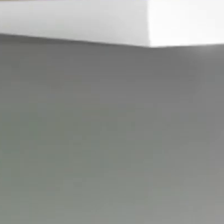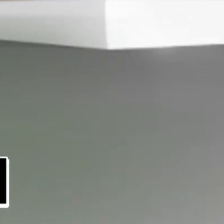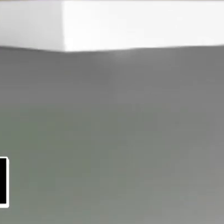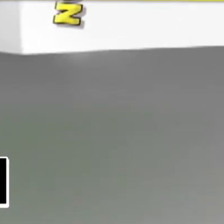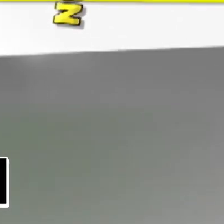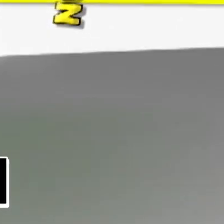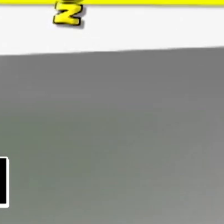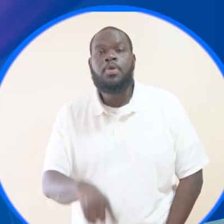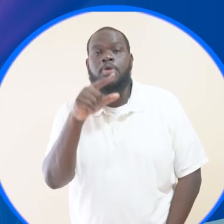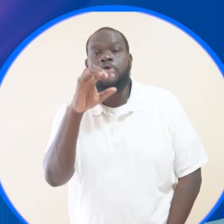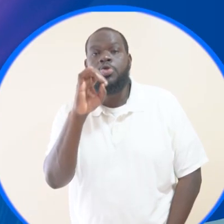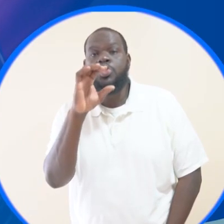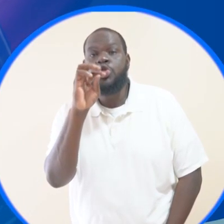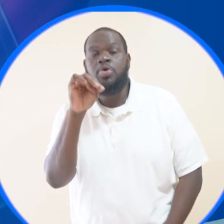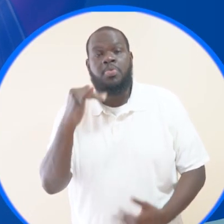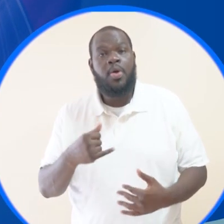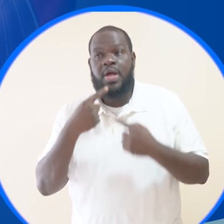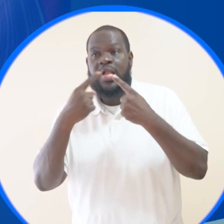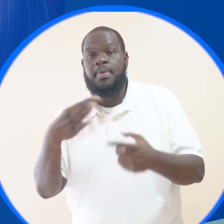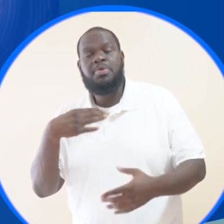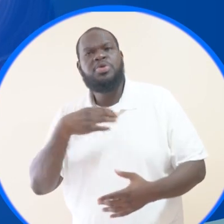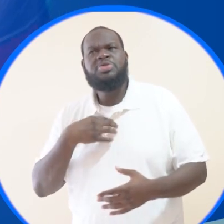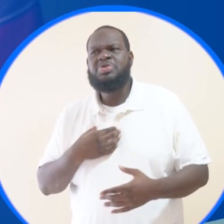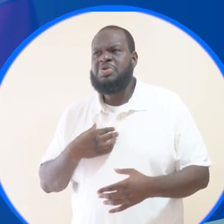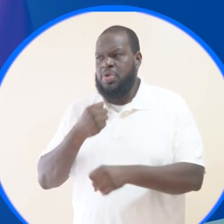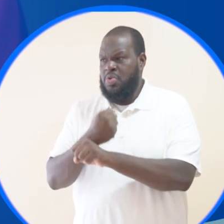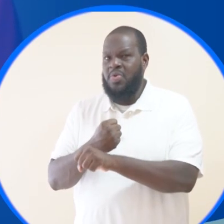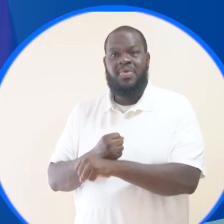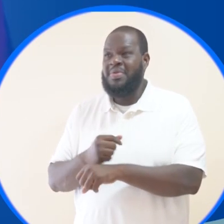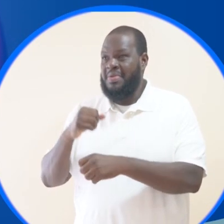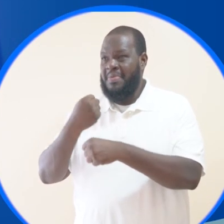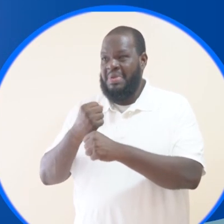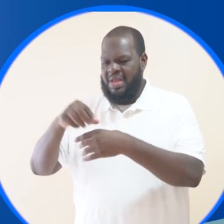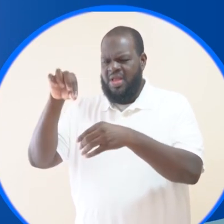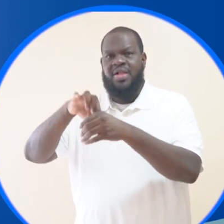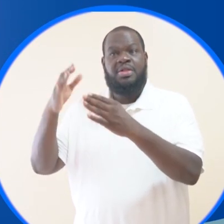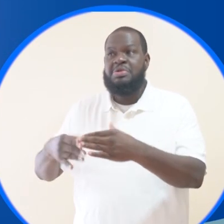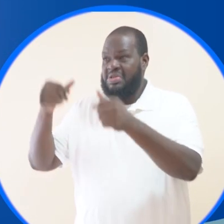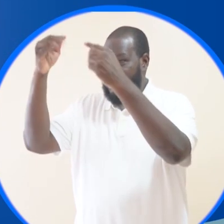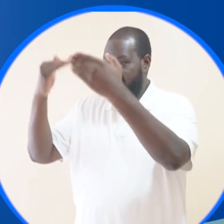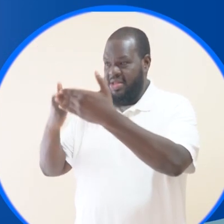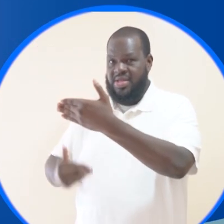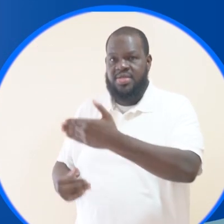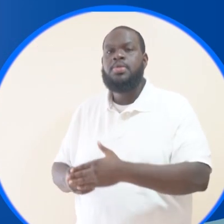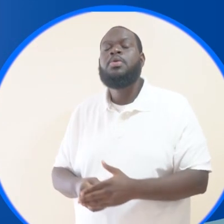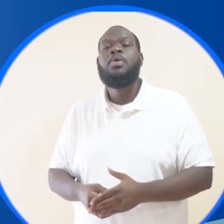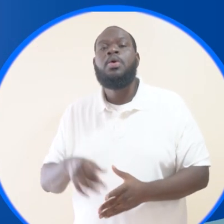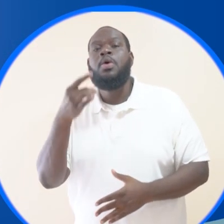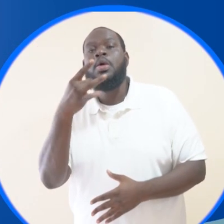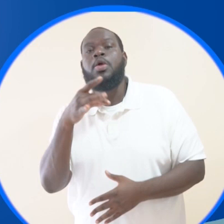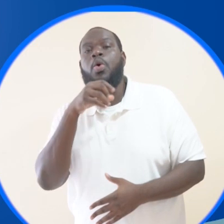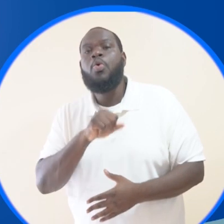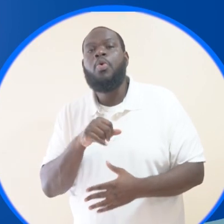G-Com is currently conducting a claims and objections exercise To produce an official list of electors OLE If you're 18 years or over by June